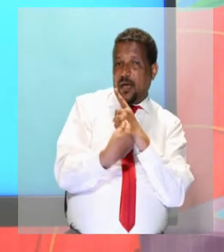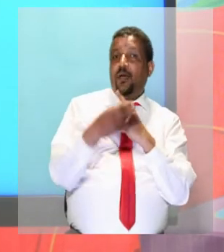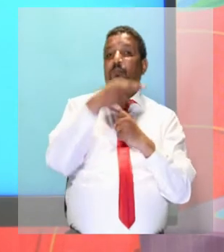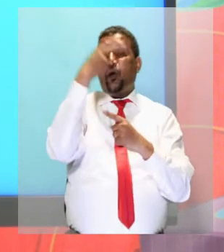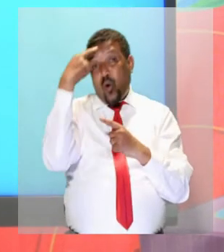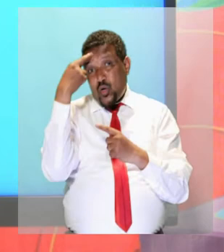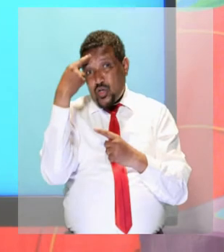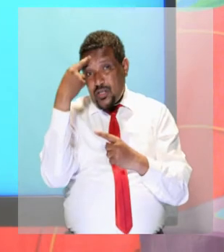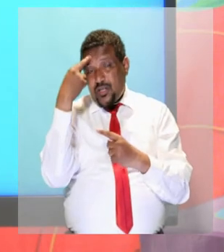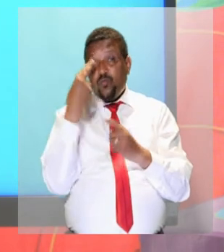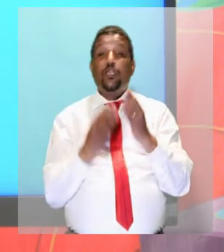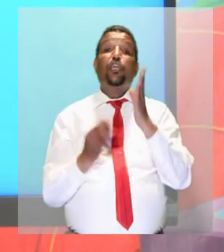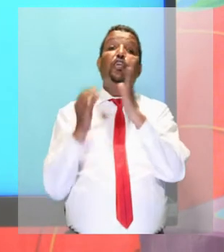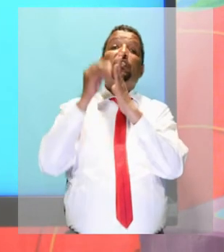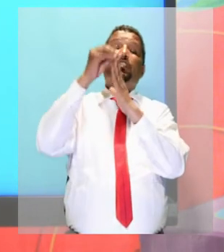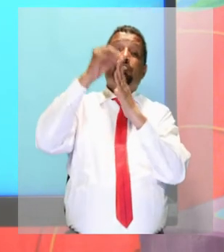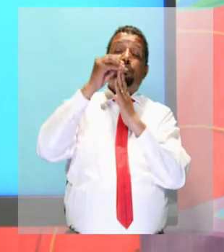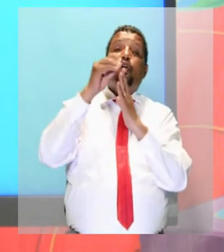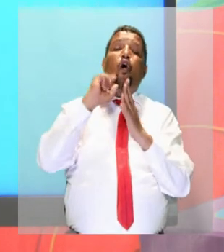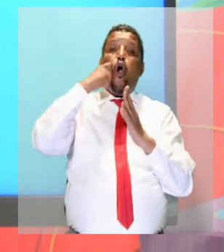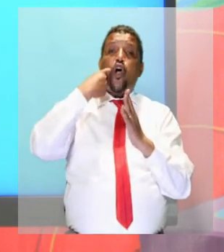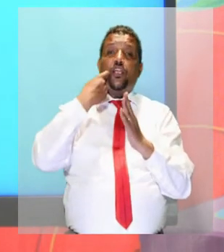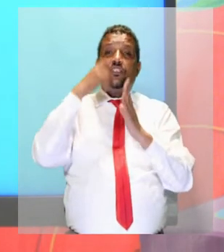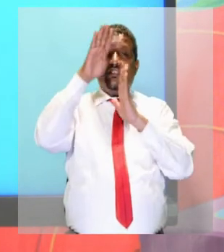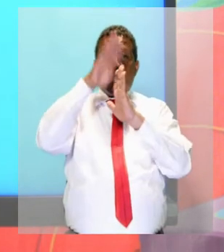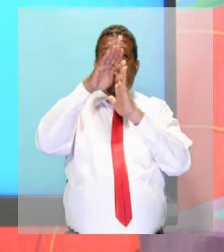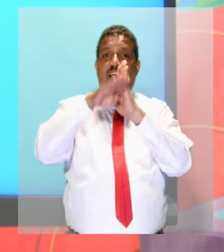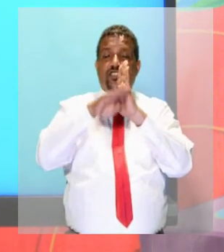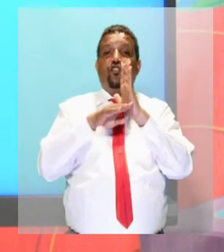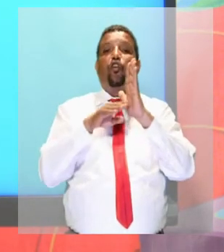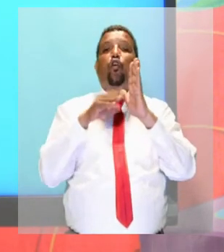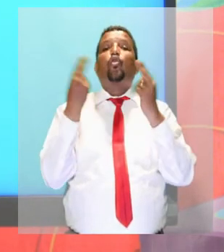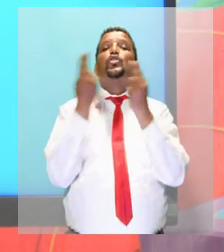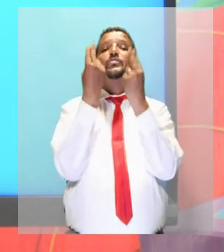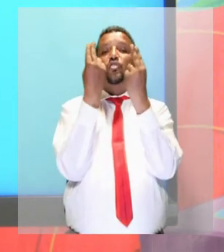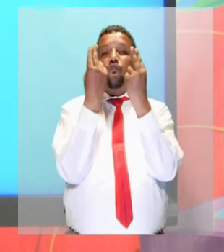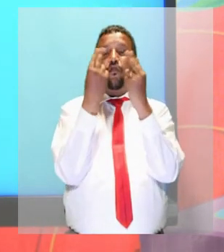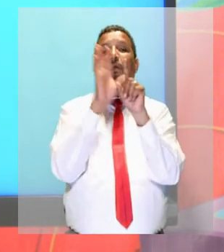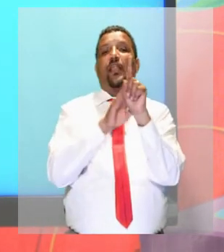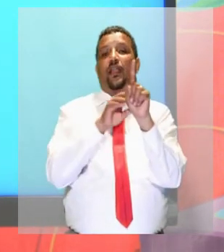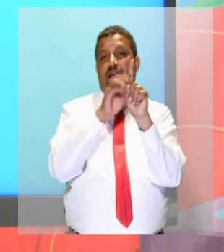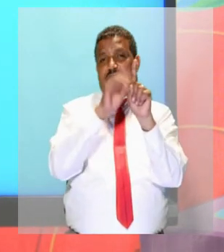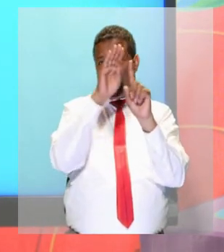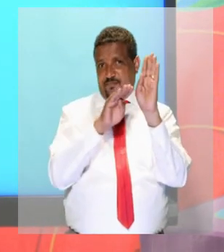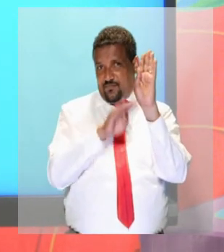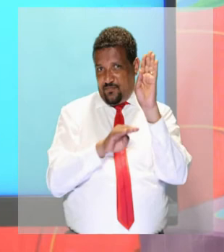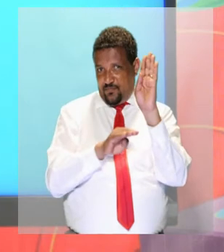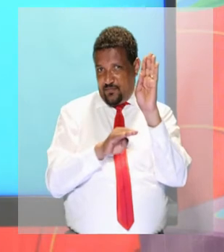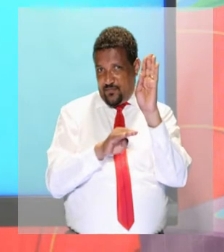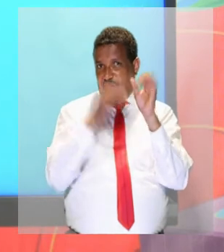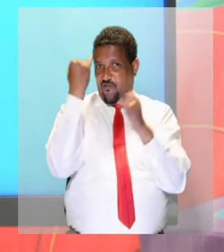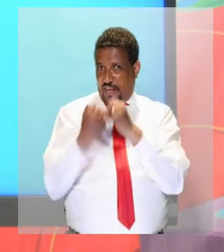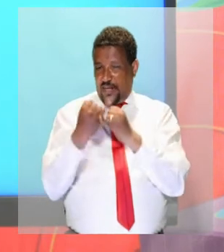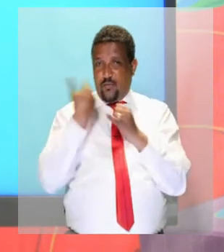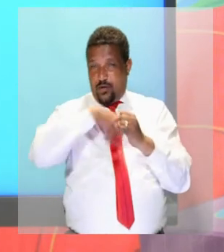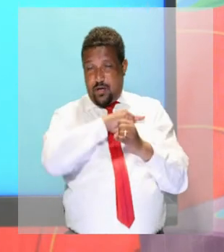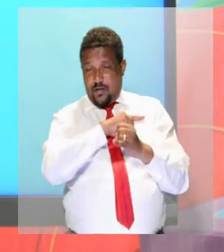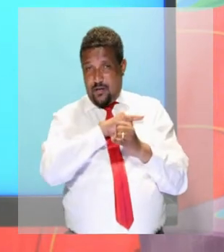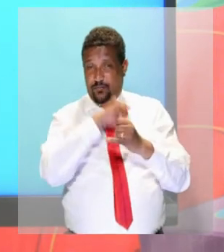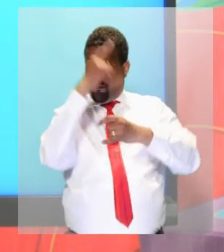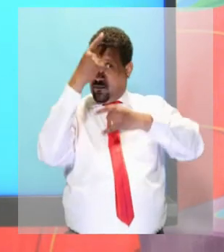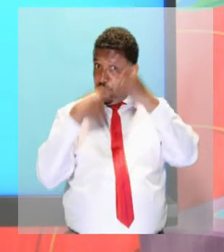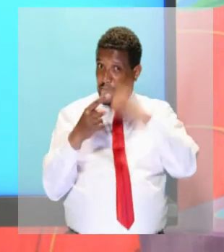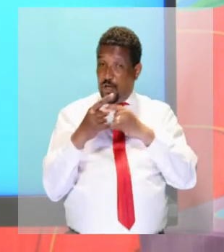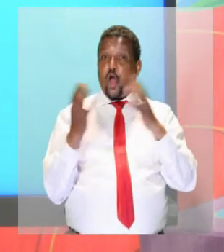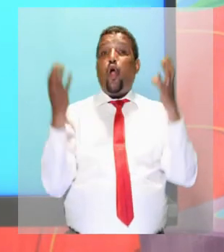Because as we increased consumption of orange, we are declining consumption of banana. Finally, when we come across